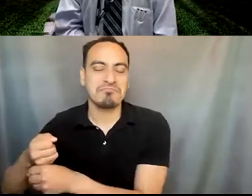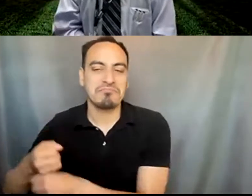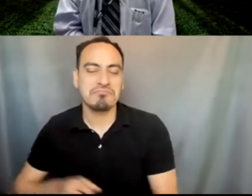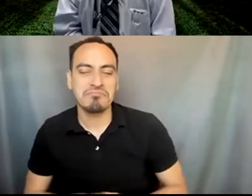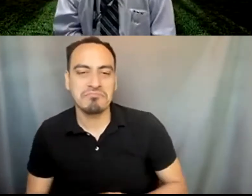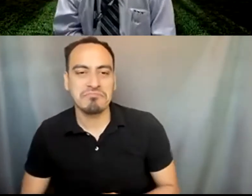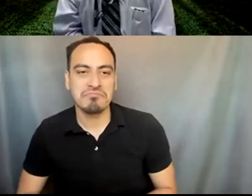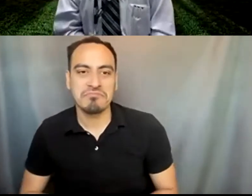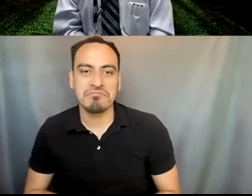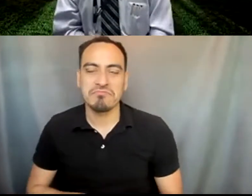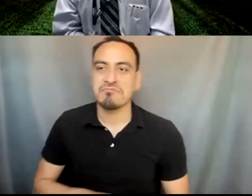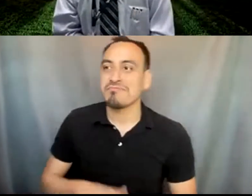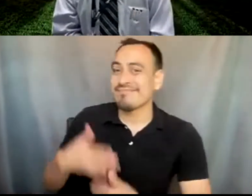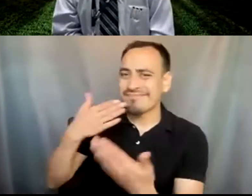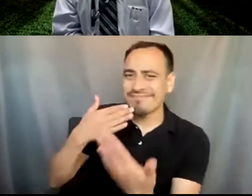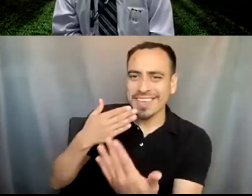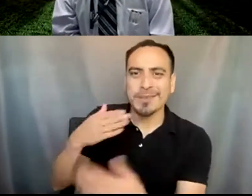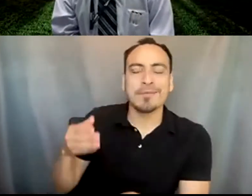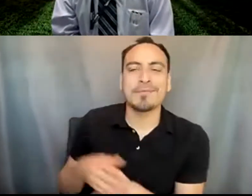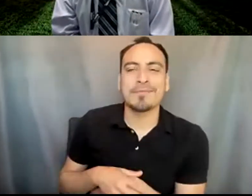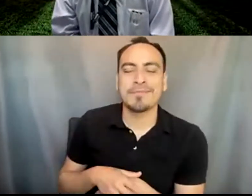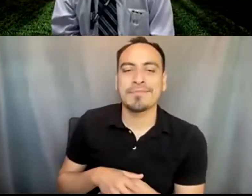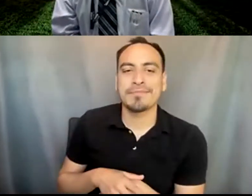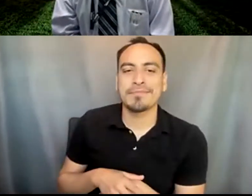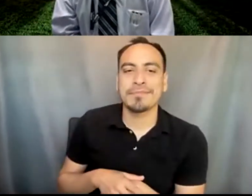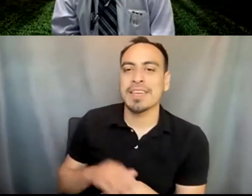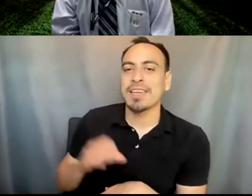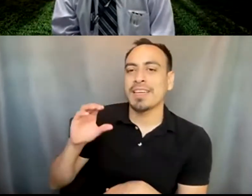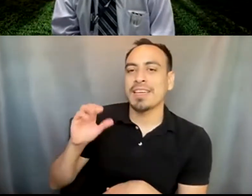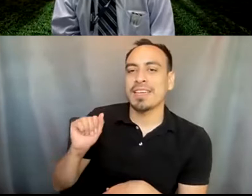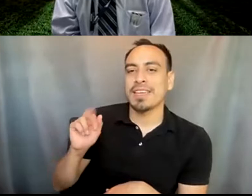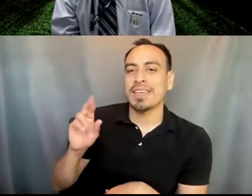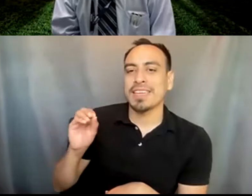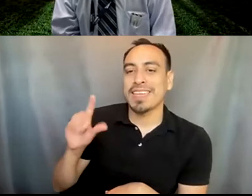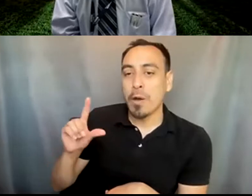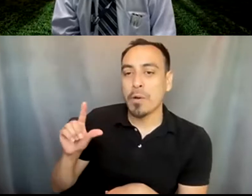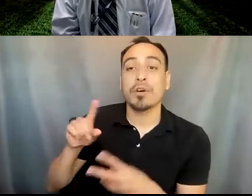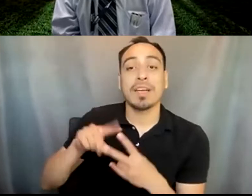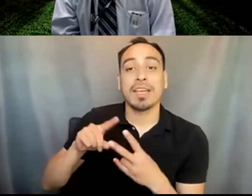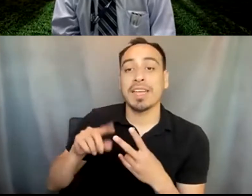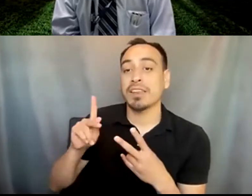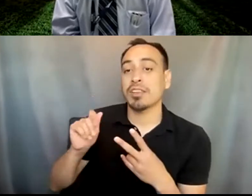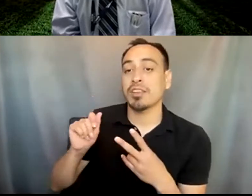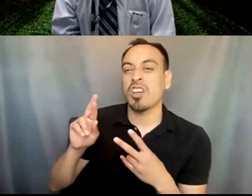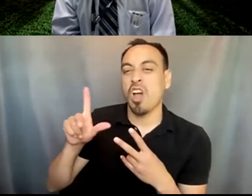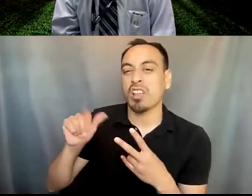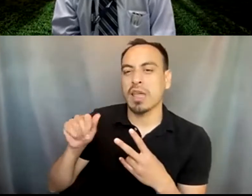Got it. Thanks, Dr. Cohen. So Carol and Carla have questions about COVID-19 in